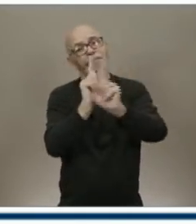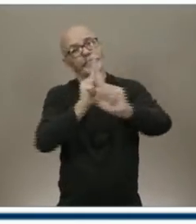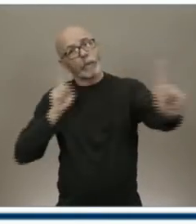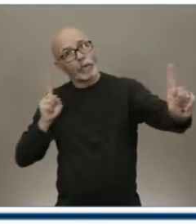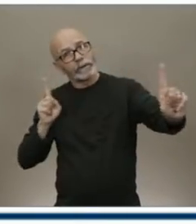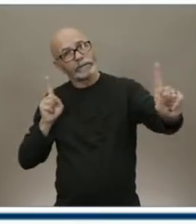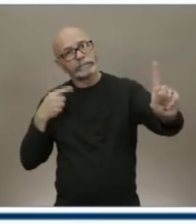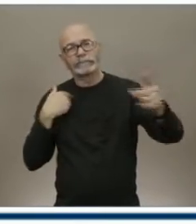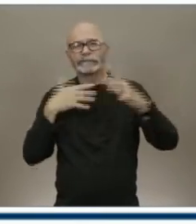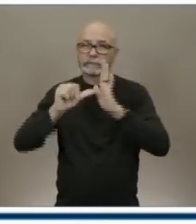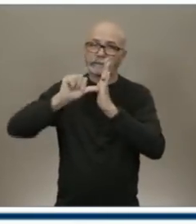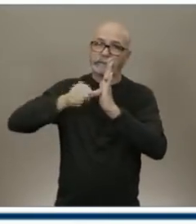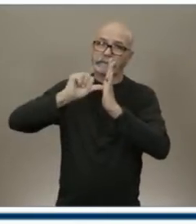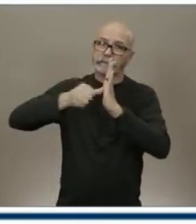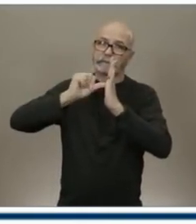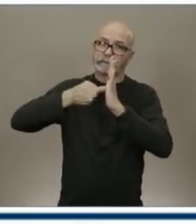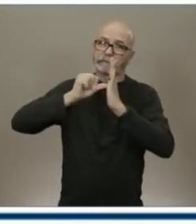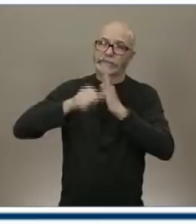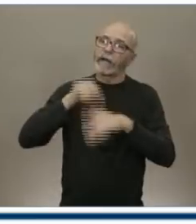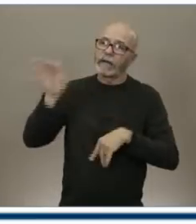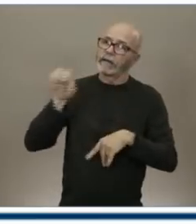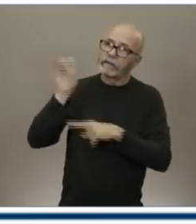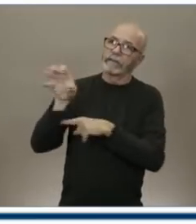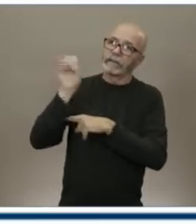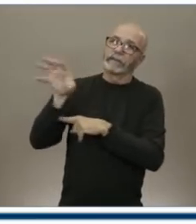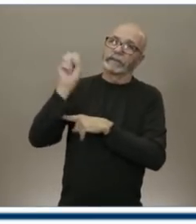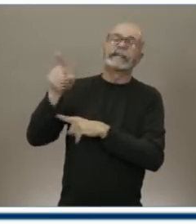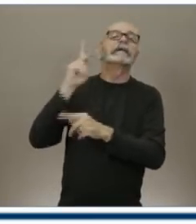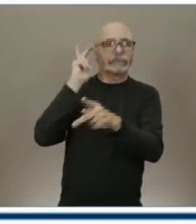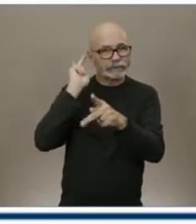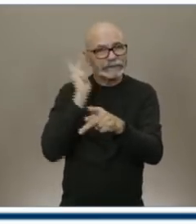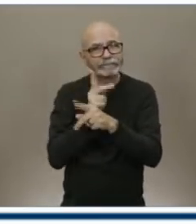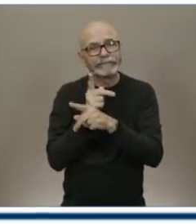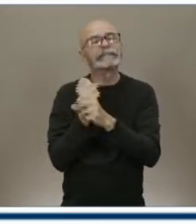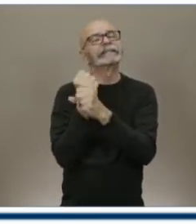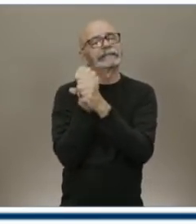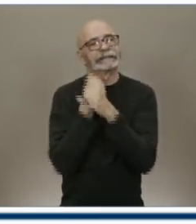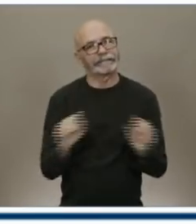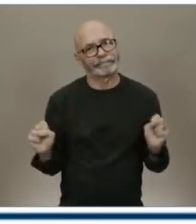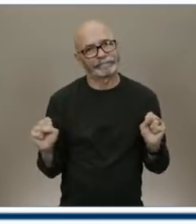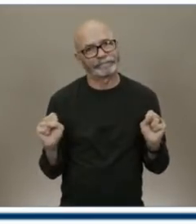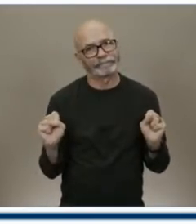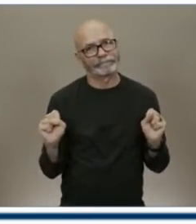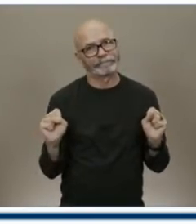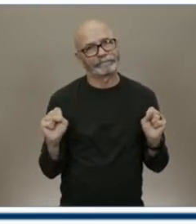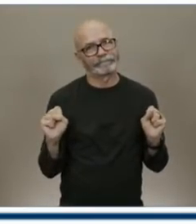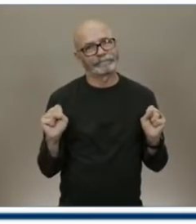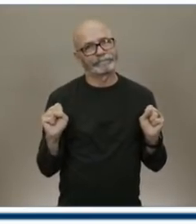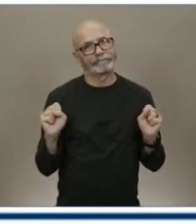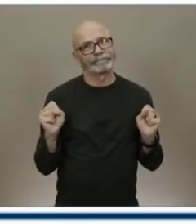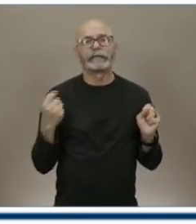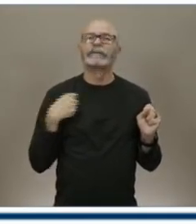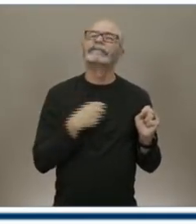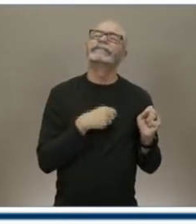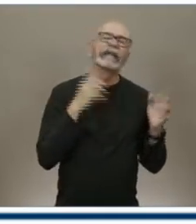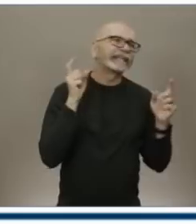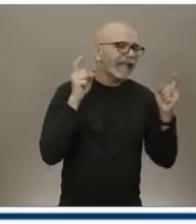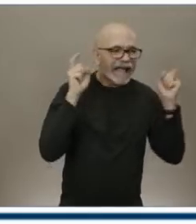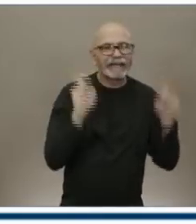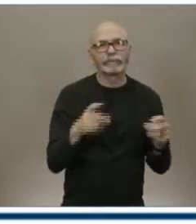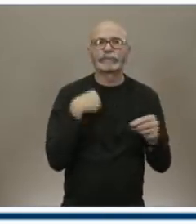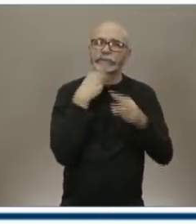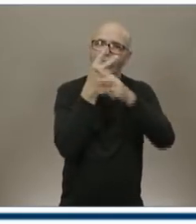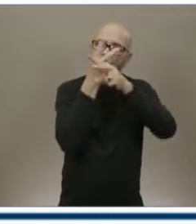you to continue to do to keep yourself safe. But we do need to be cautious and be looking for